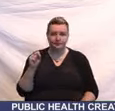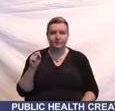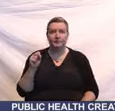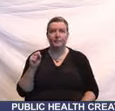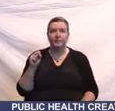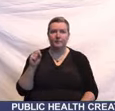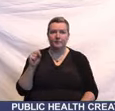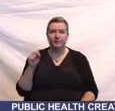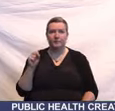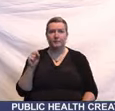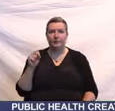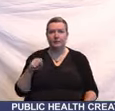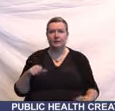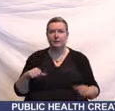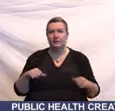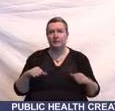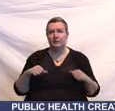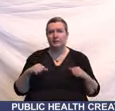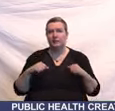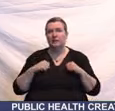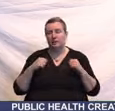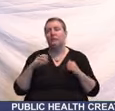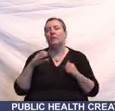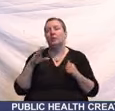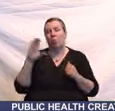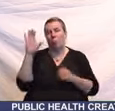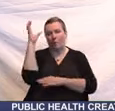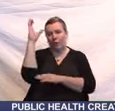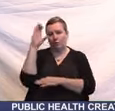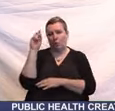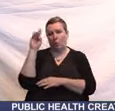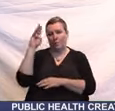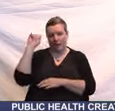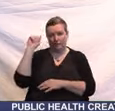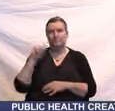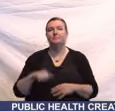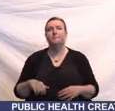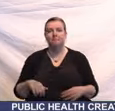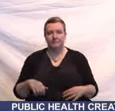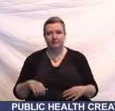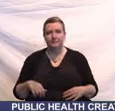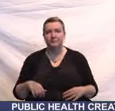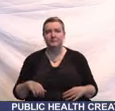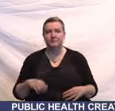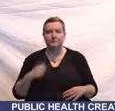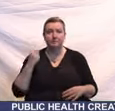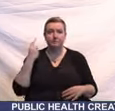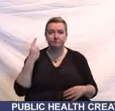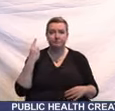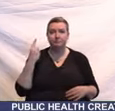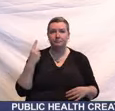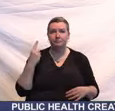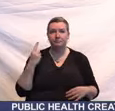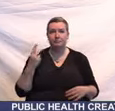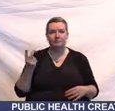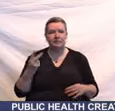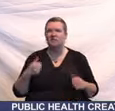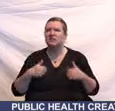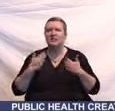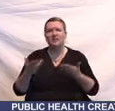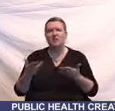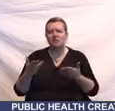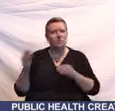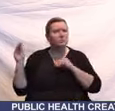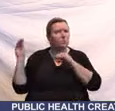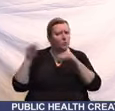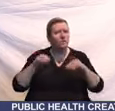were born and where he was serving as mayor. Clara and Edgardo had previously immigrated and settled in